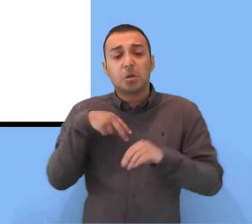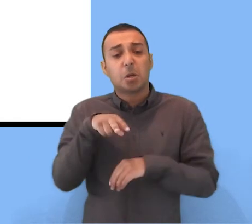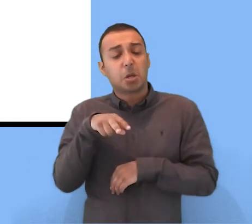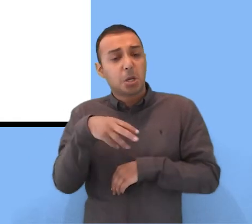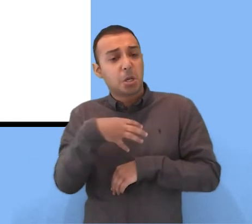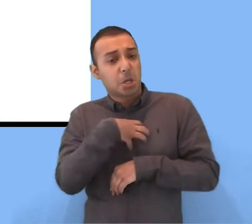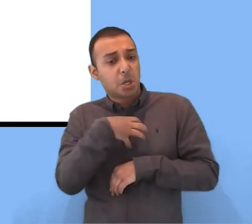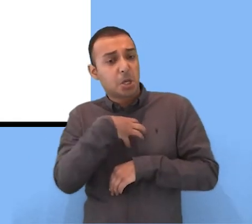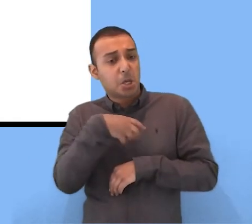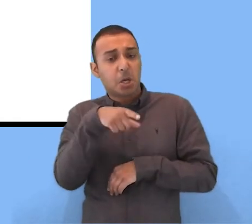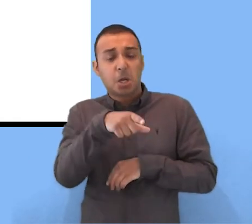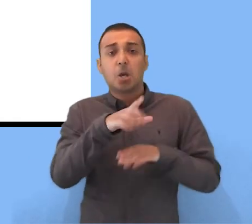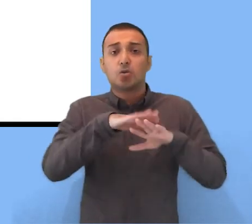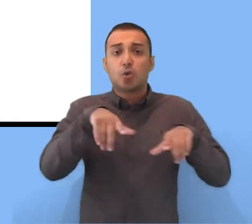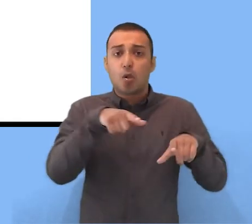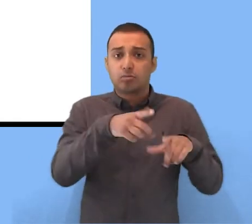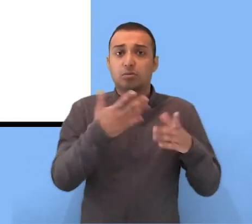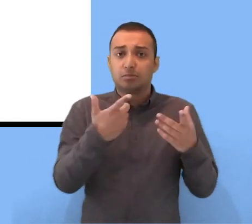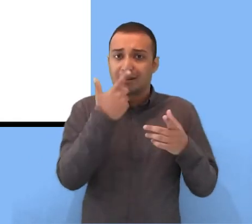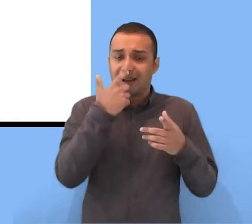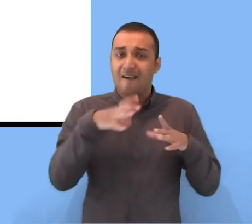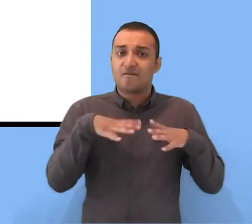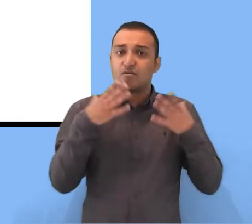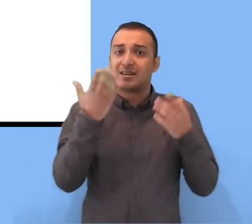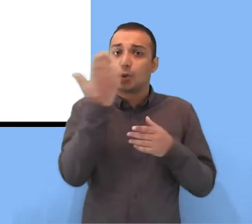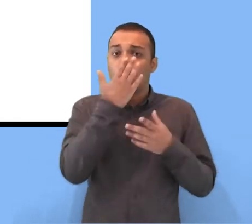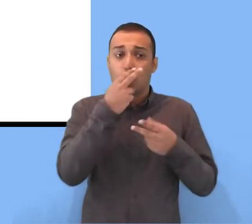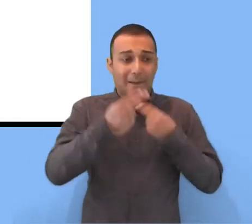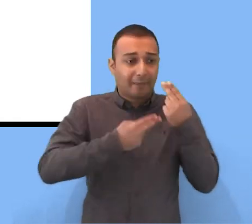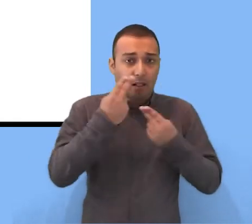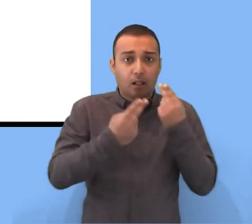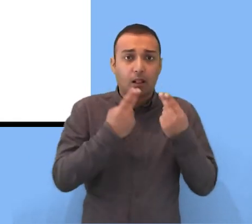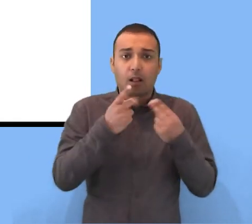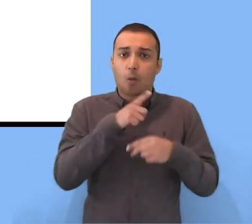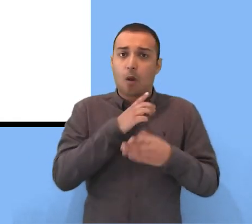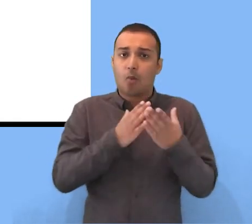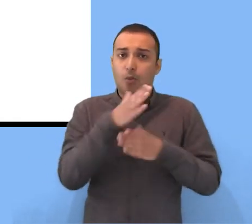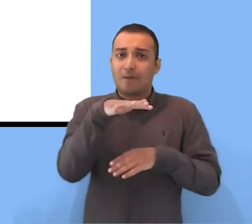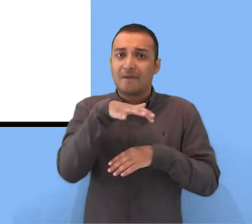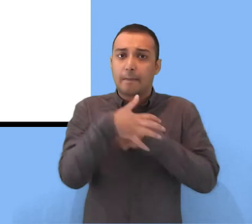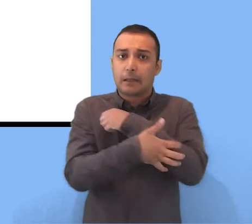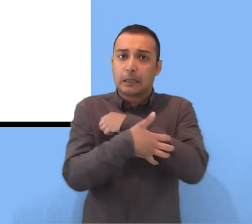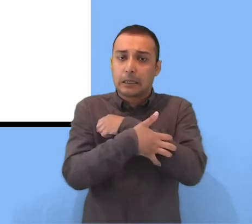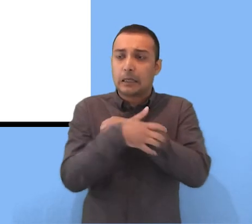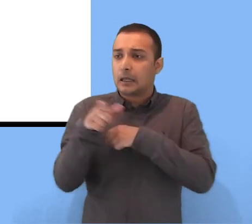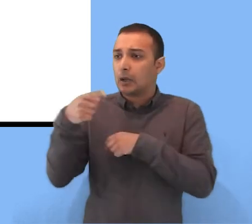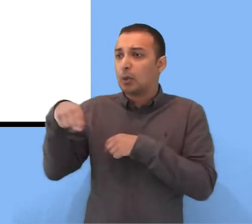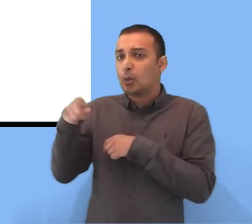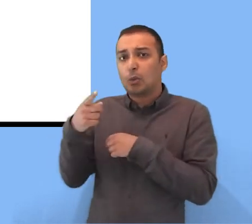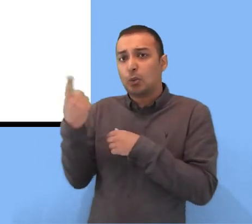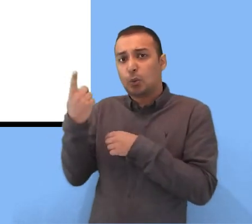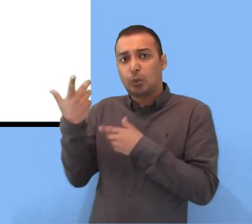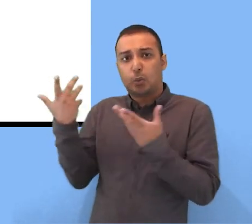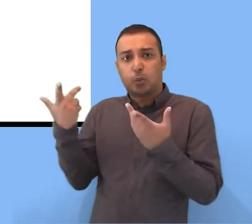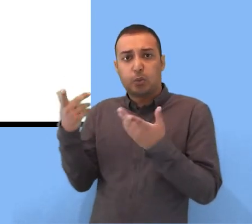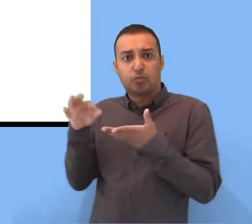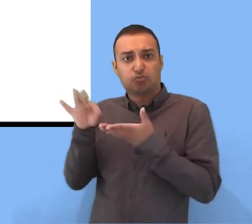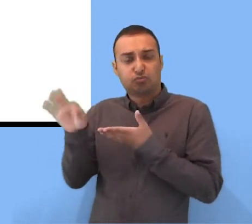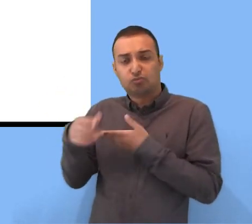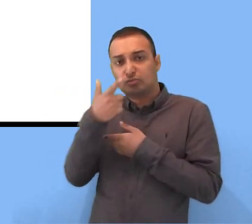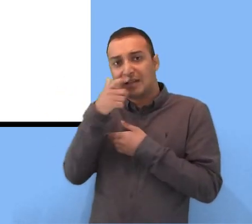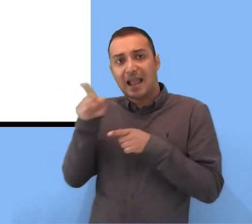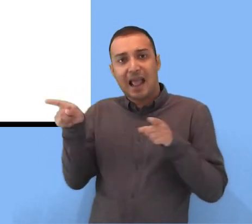meals and their more affluent peers. As I'm sure many of you will know, on average, children eligible for free school meals are 4